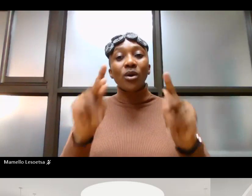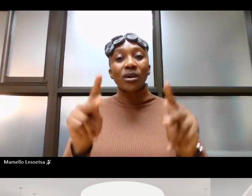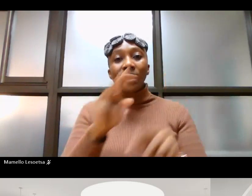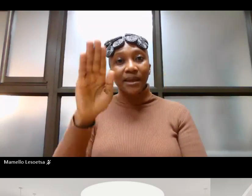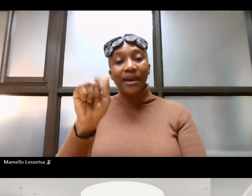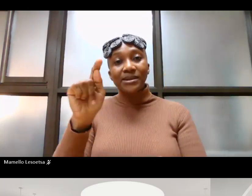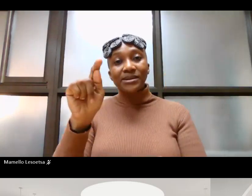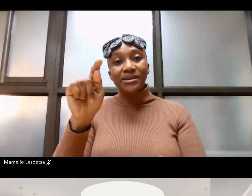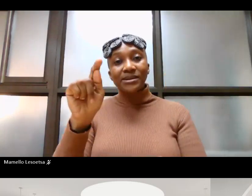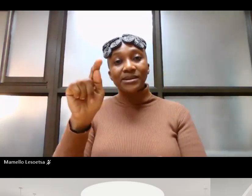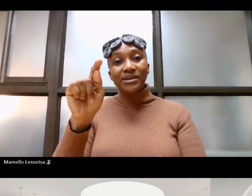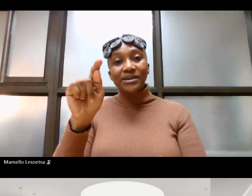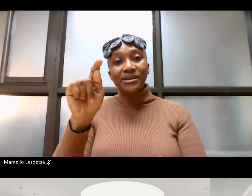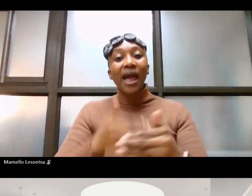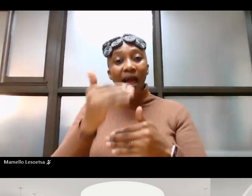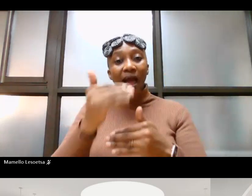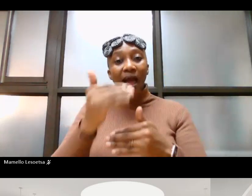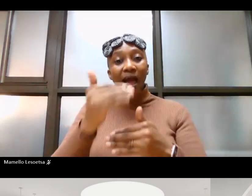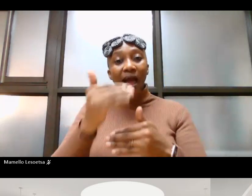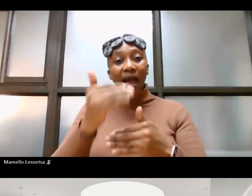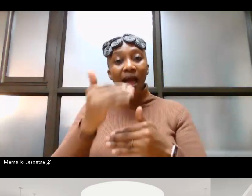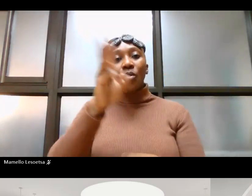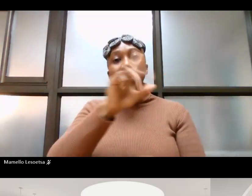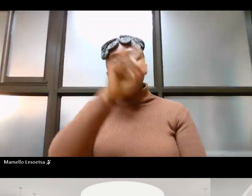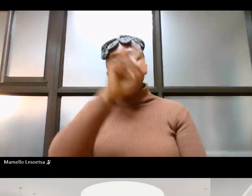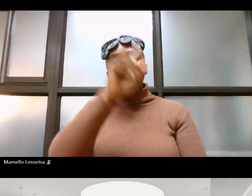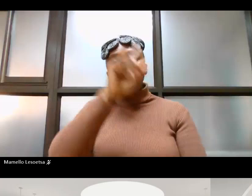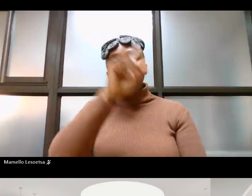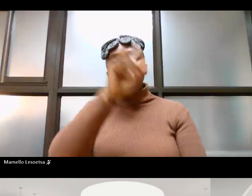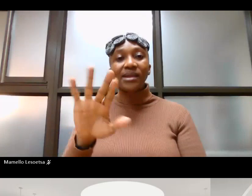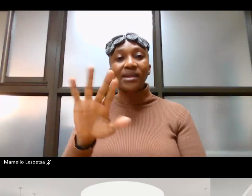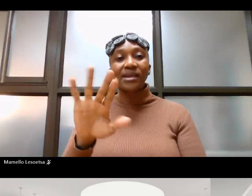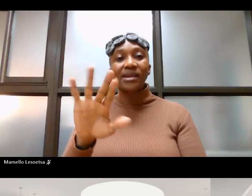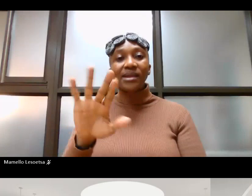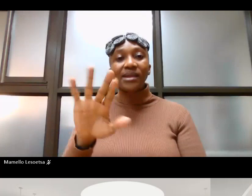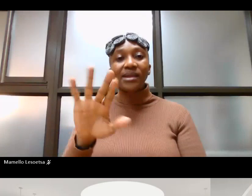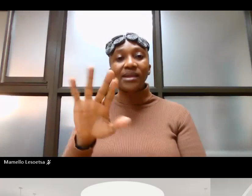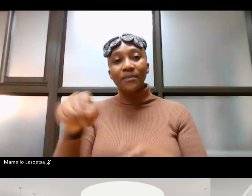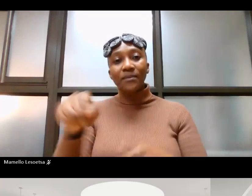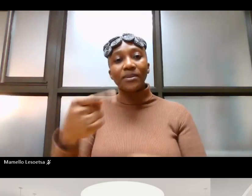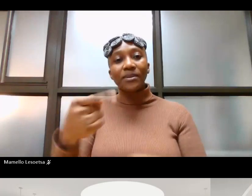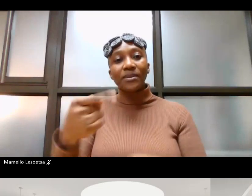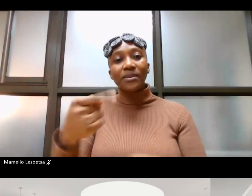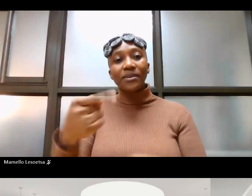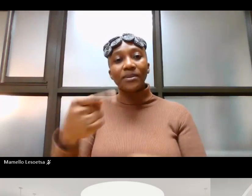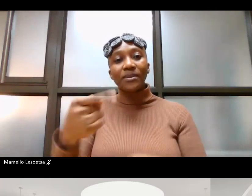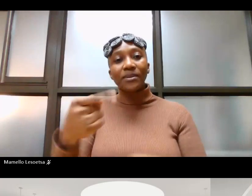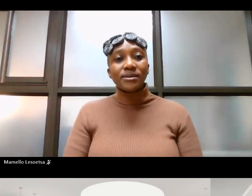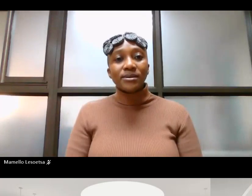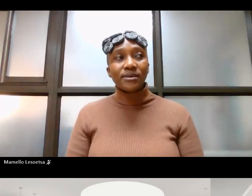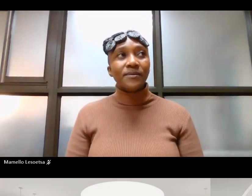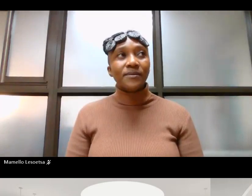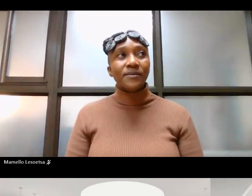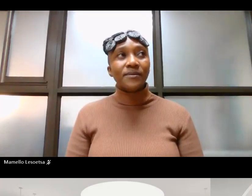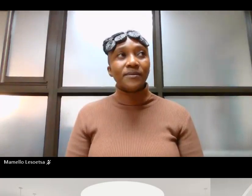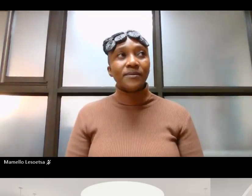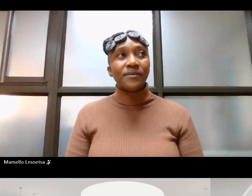After Masabata, then I'll ask Unati if there's anything to say. Masabata, go ahead. Thank you, Dr. Ike. Good afternoon,